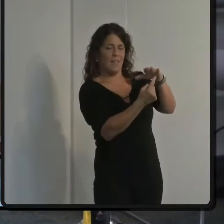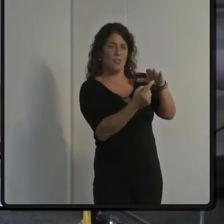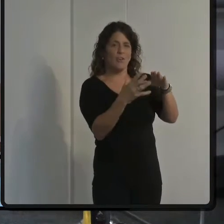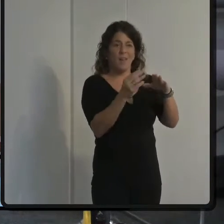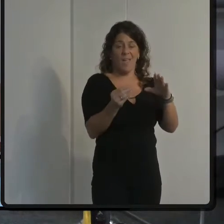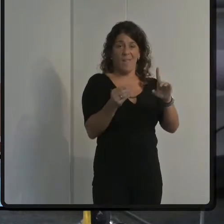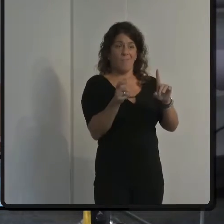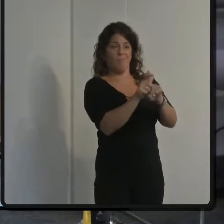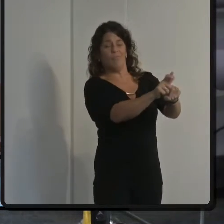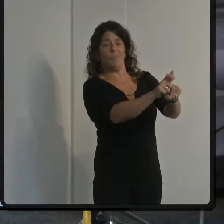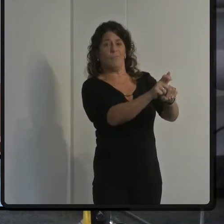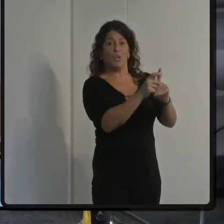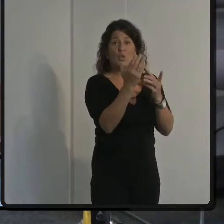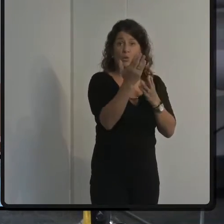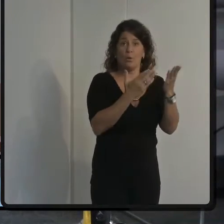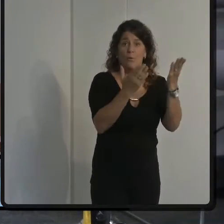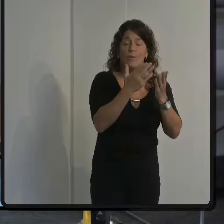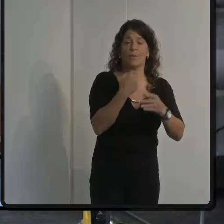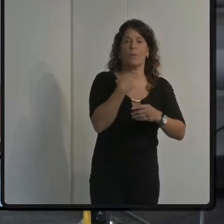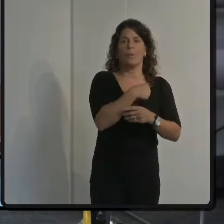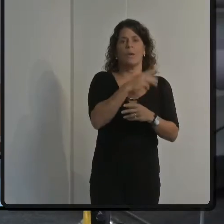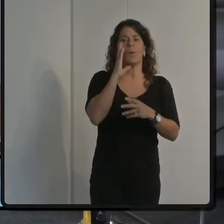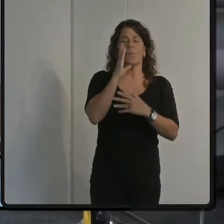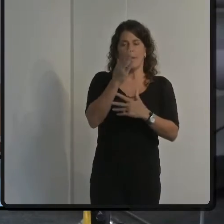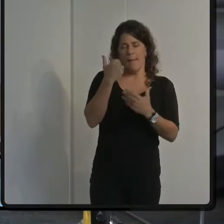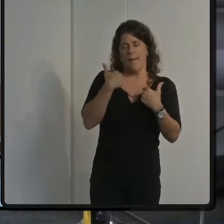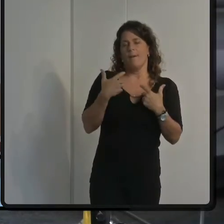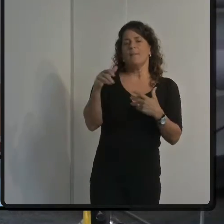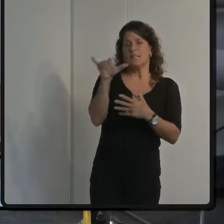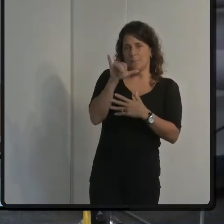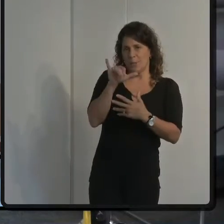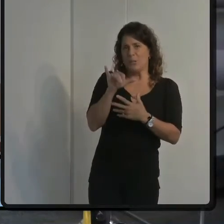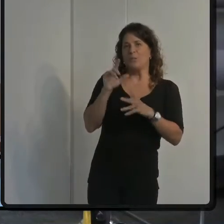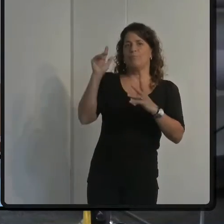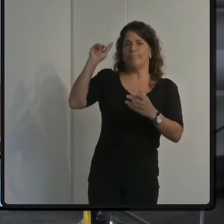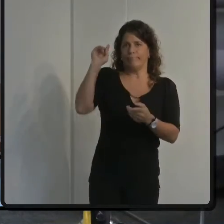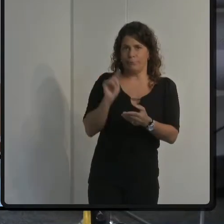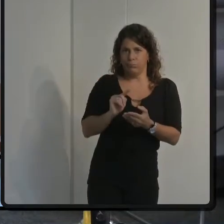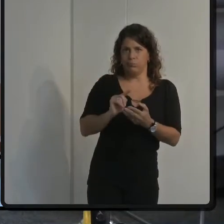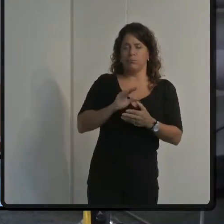support services, we will produce a similar downward trend.